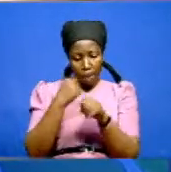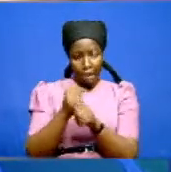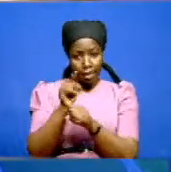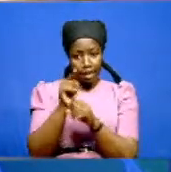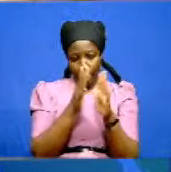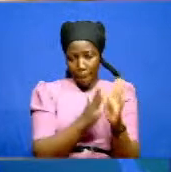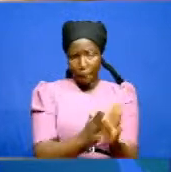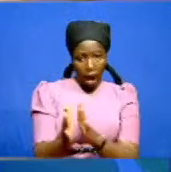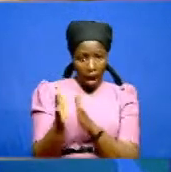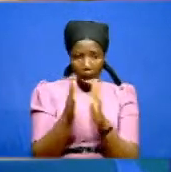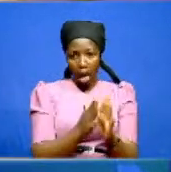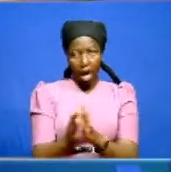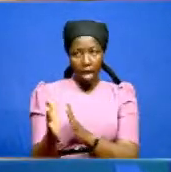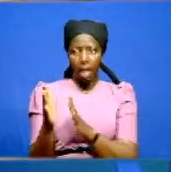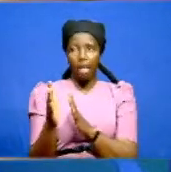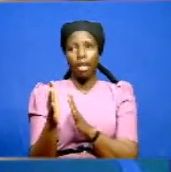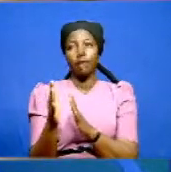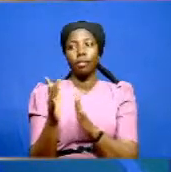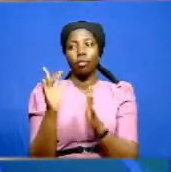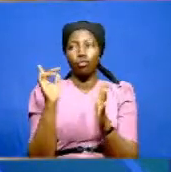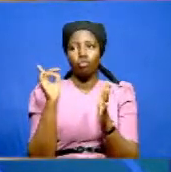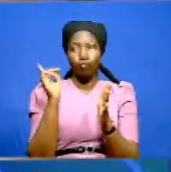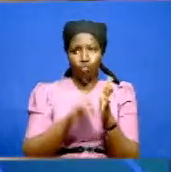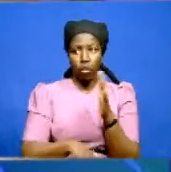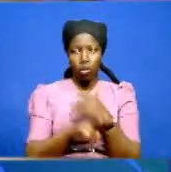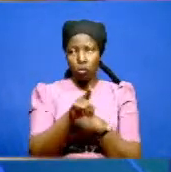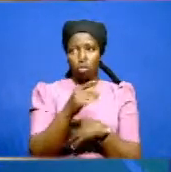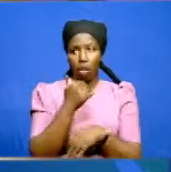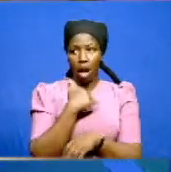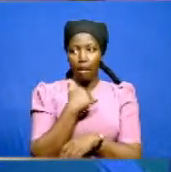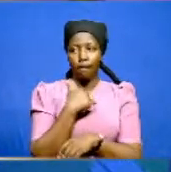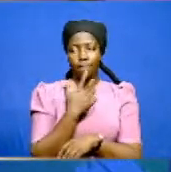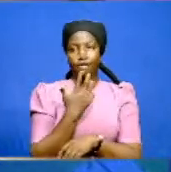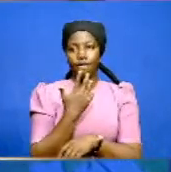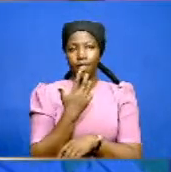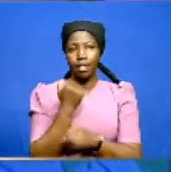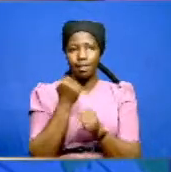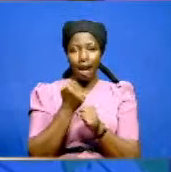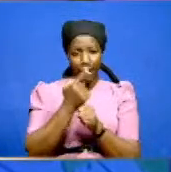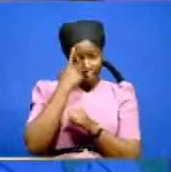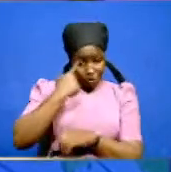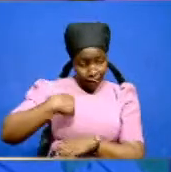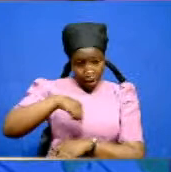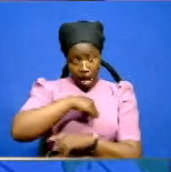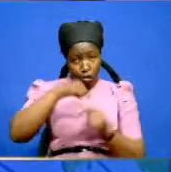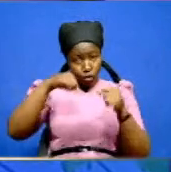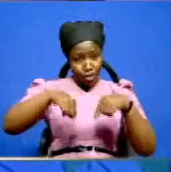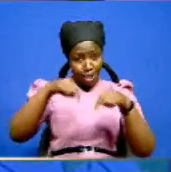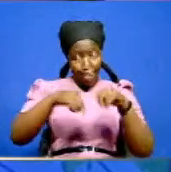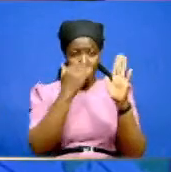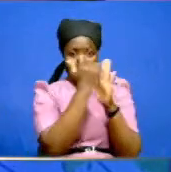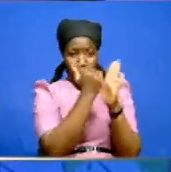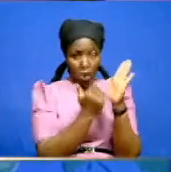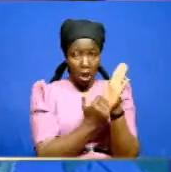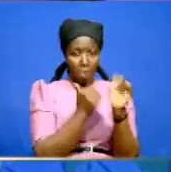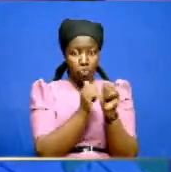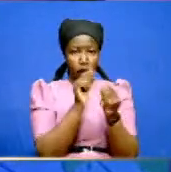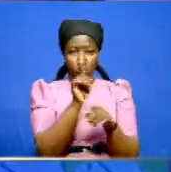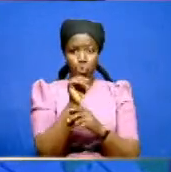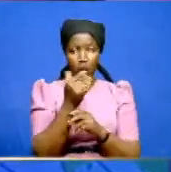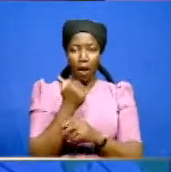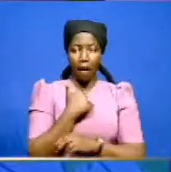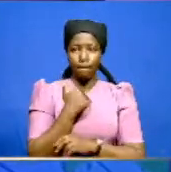arrangement. What you have been able to do for us today, the program that you have been